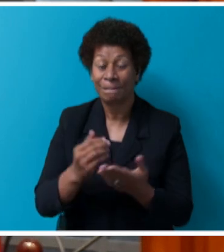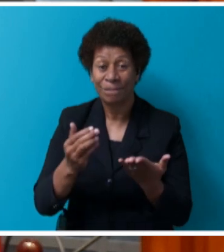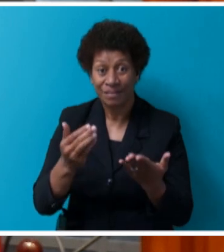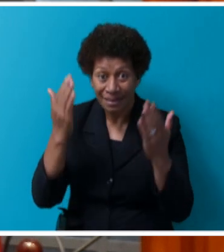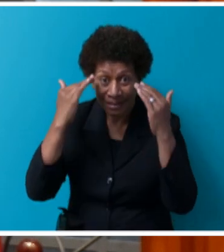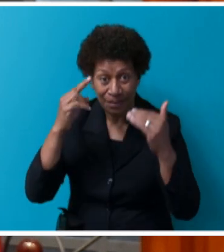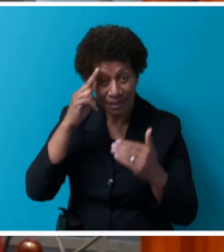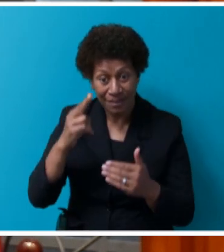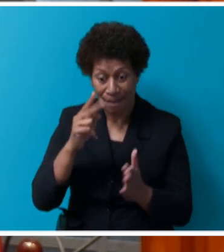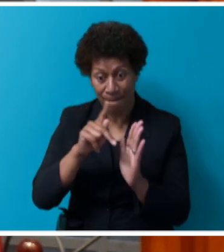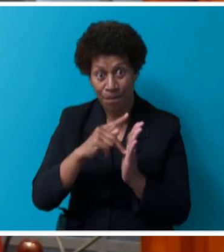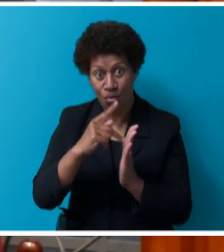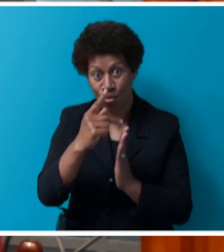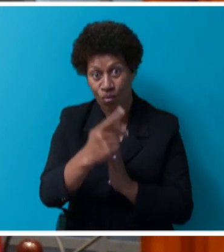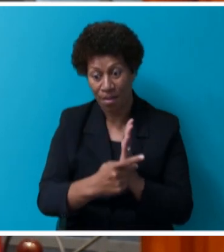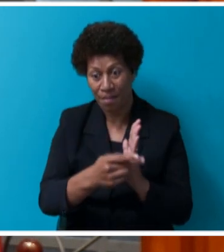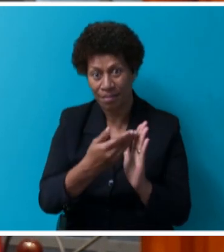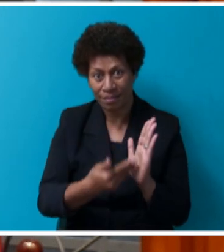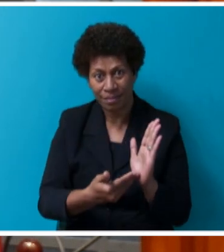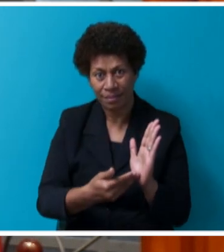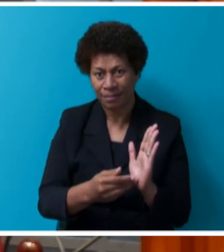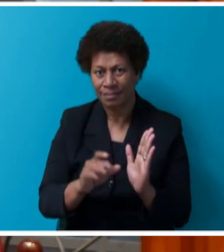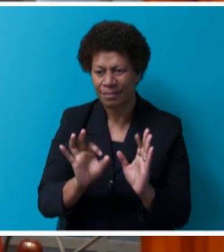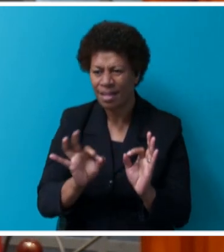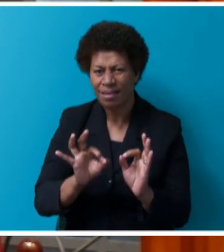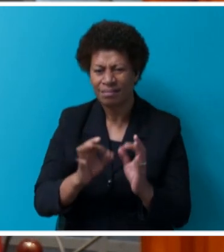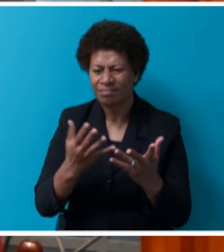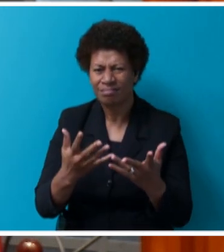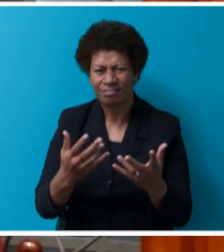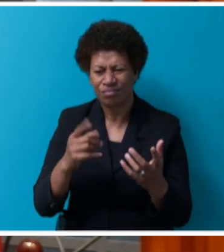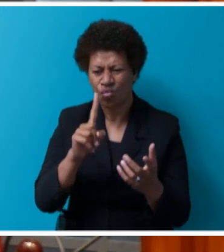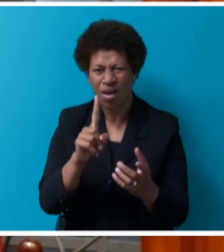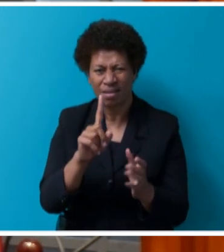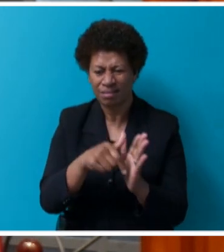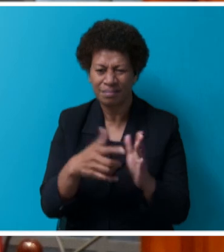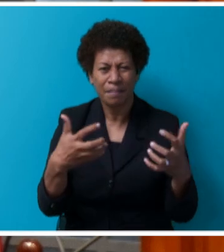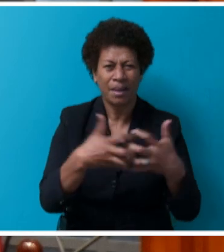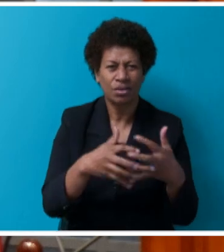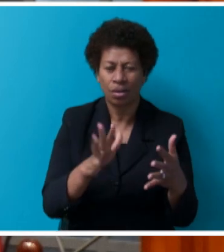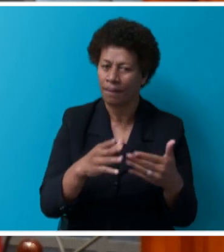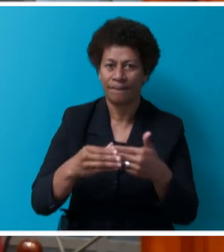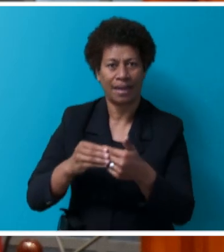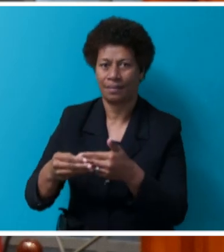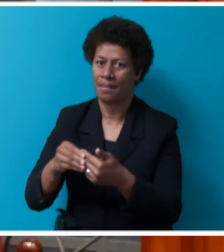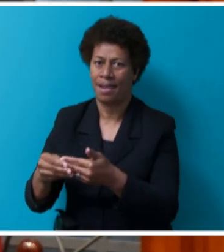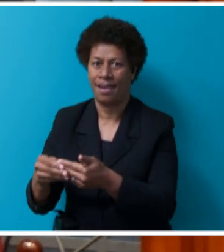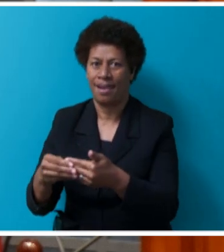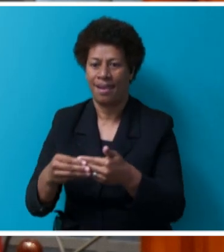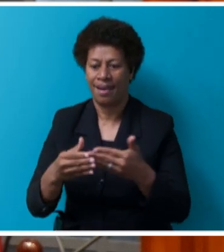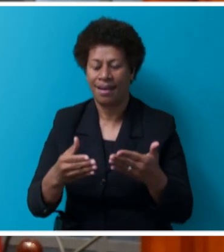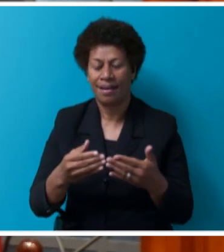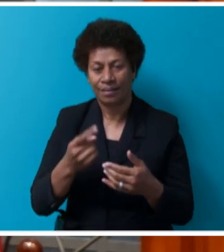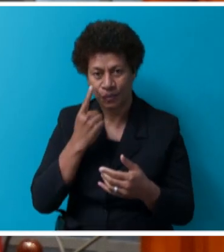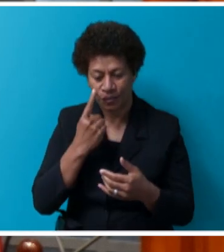program does not impose a one-size-fits-all model. flexibility in the implementation was clearly